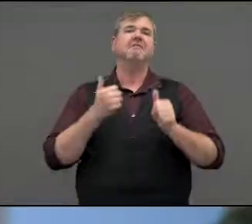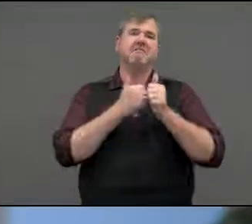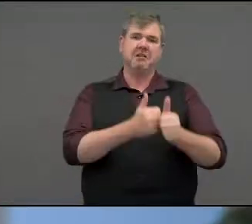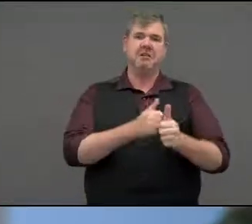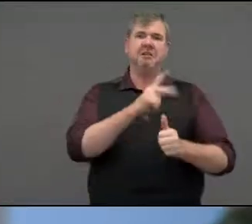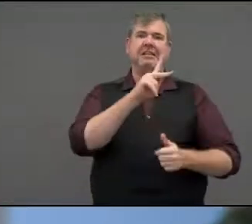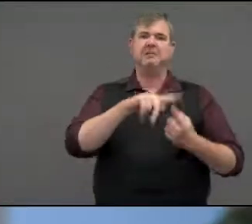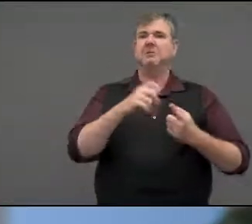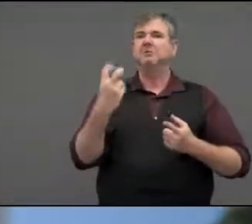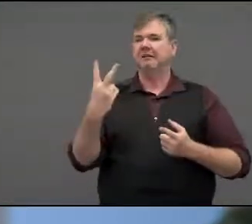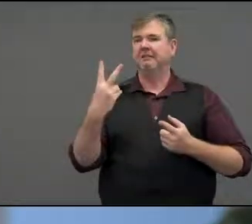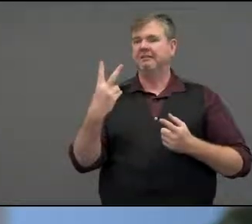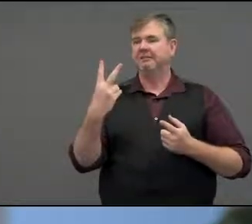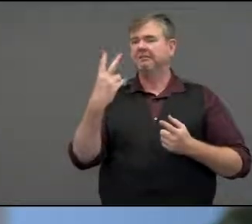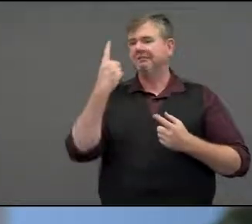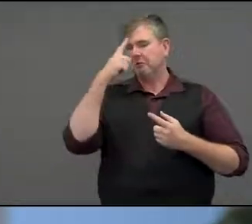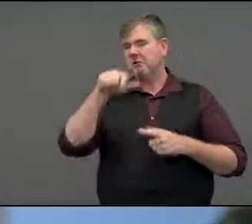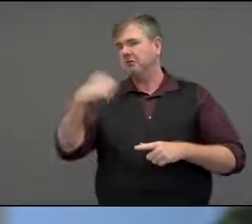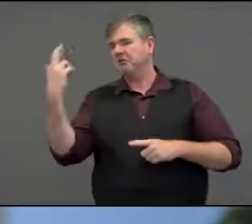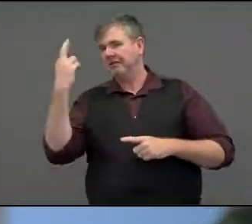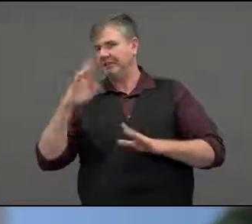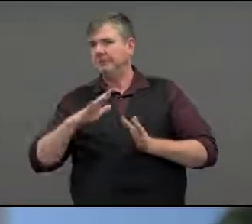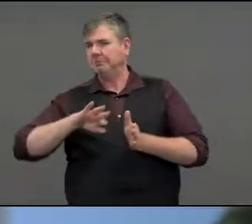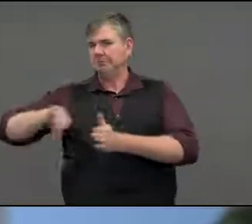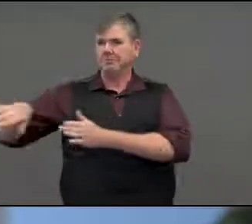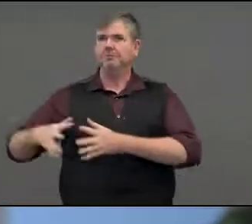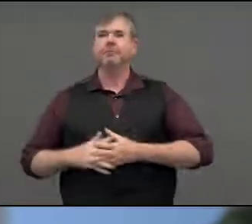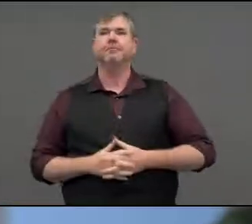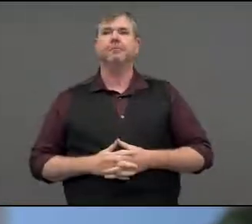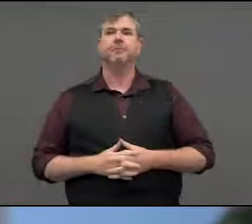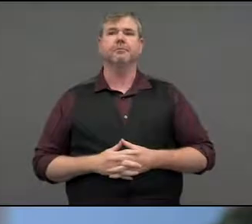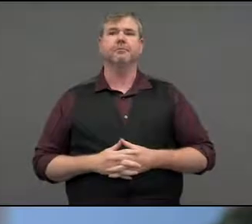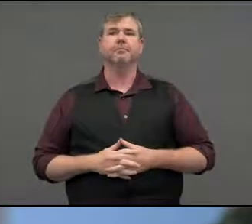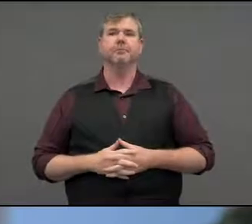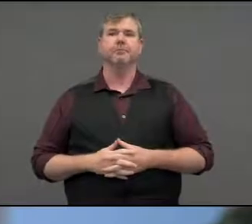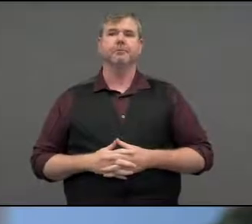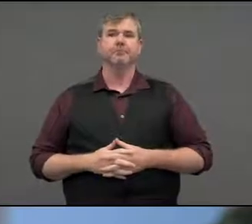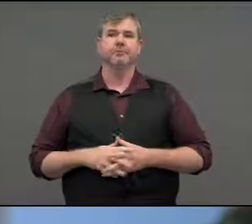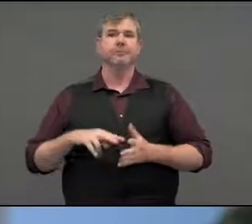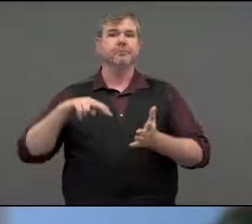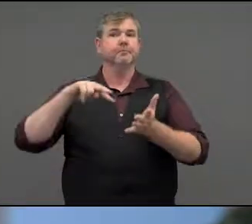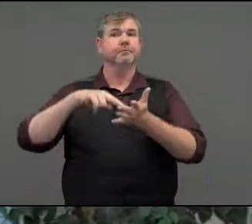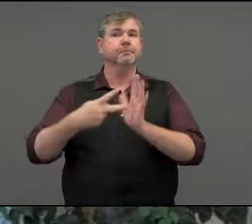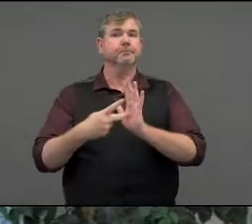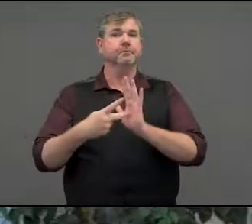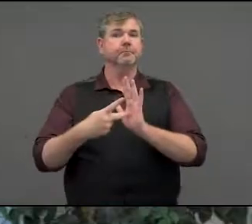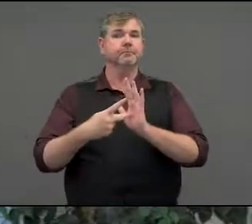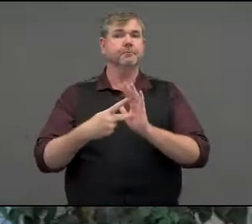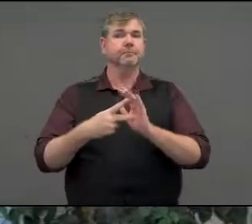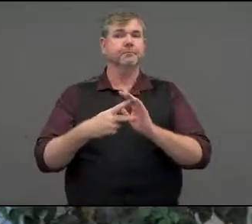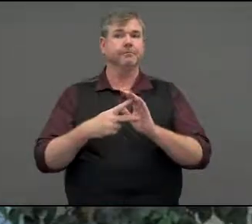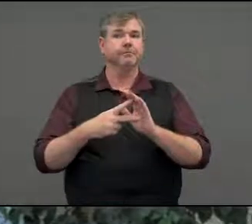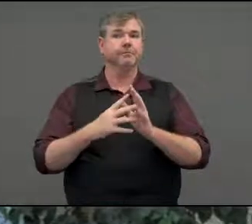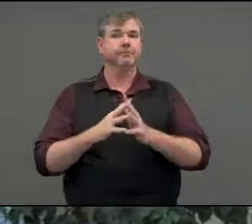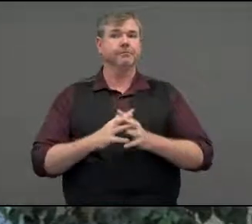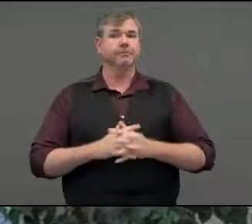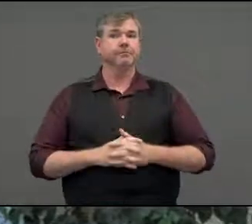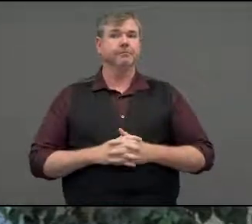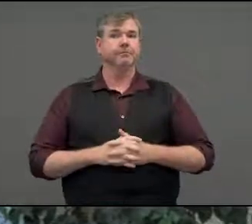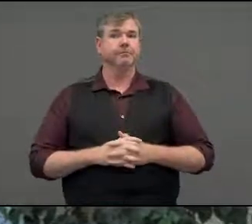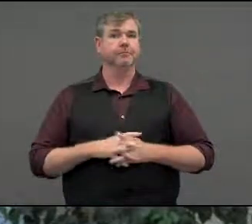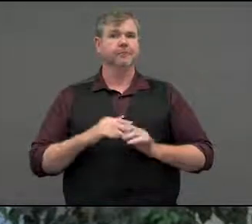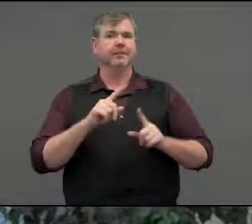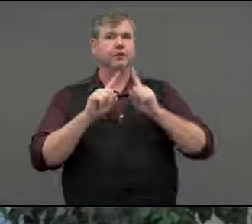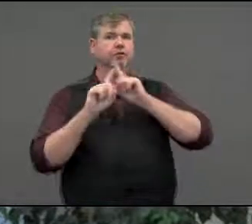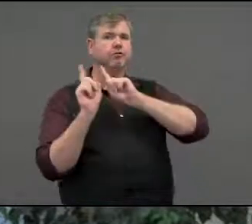website. And you're referring to the directives? Correct. The directives that we have. Which of, there are 12 now? There's a lot. There's a